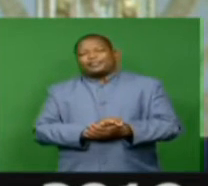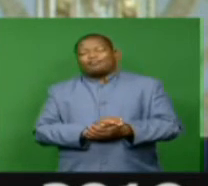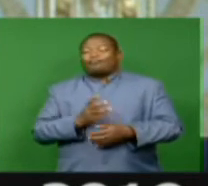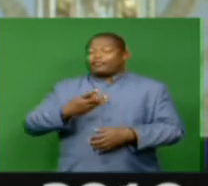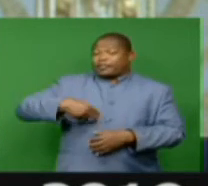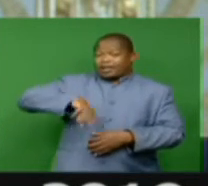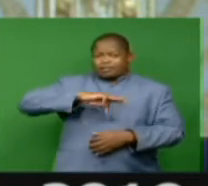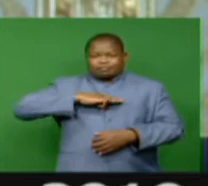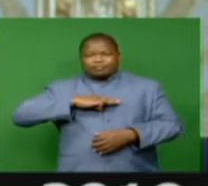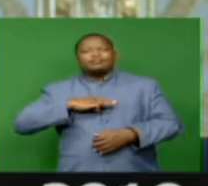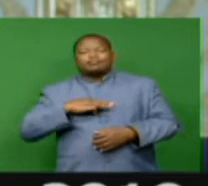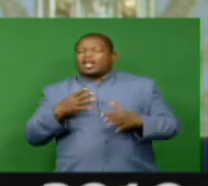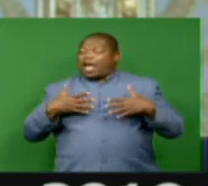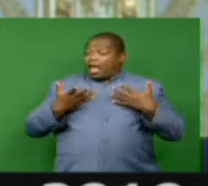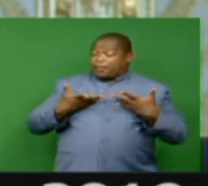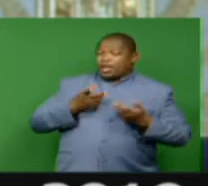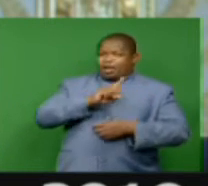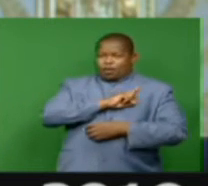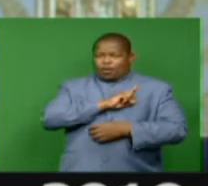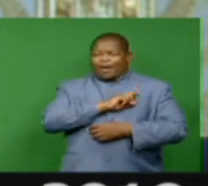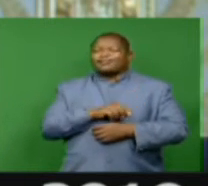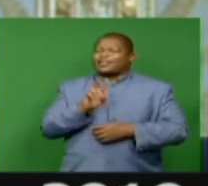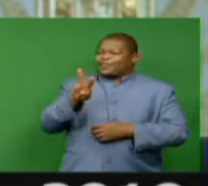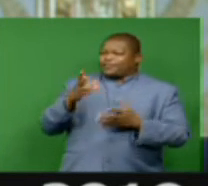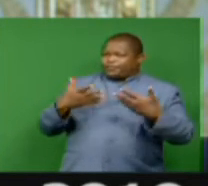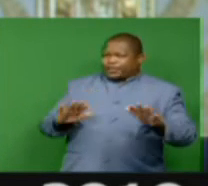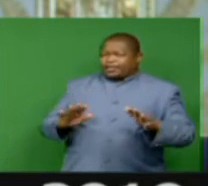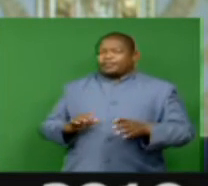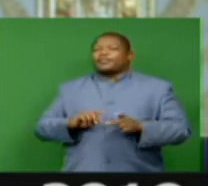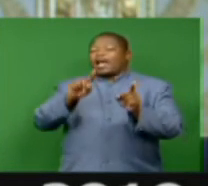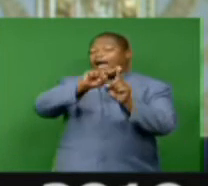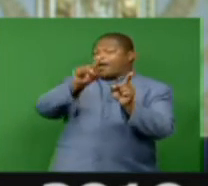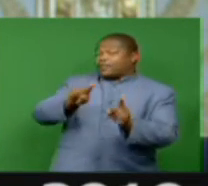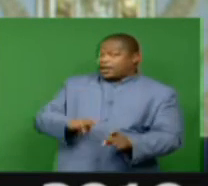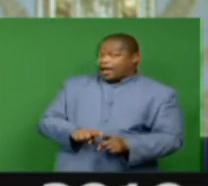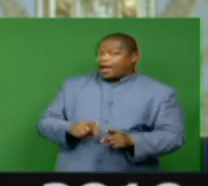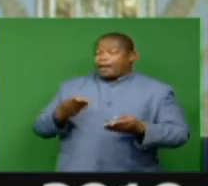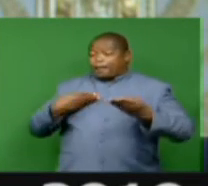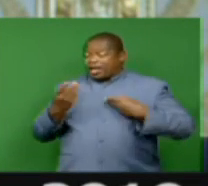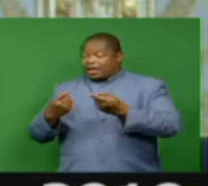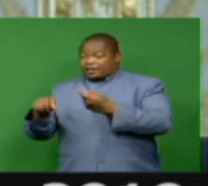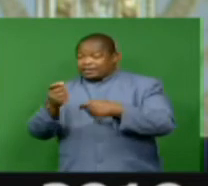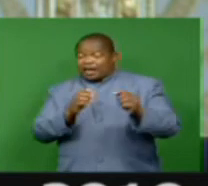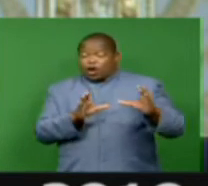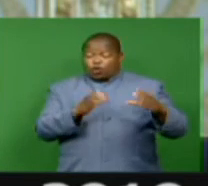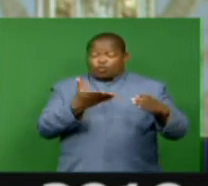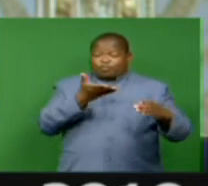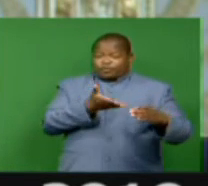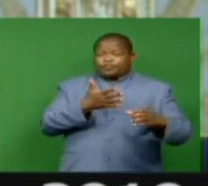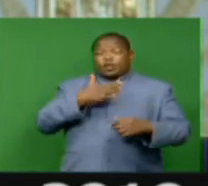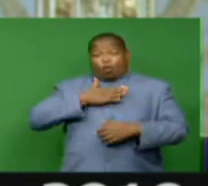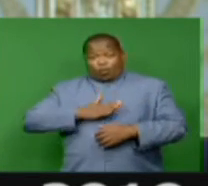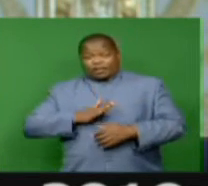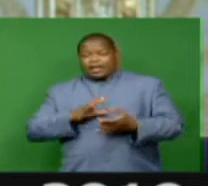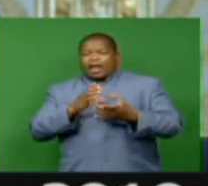that the African Electronic Trade Group is focusing on building domestic capabilities